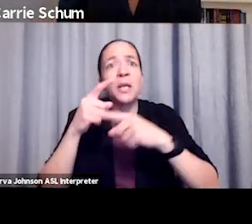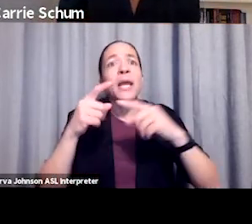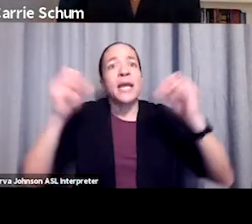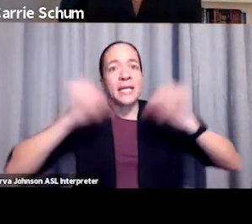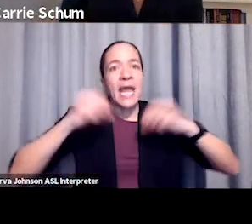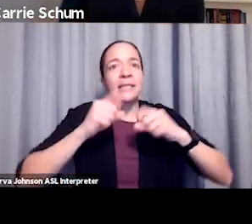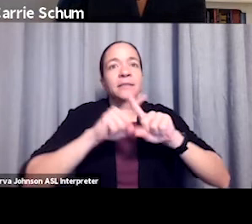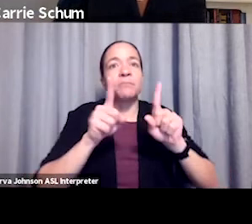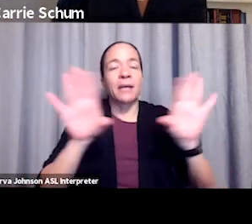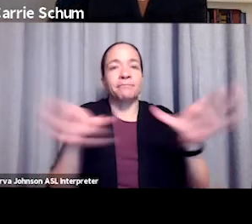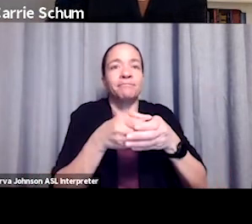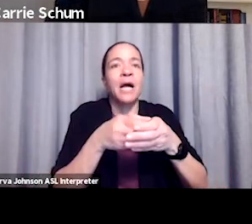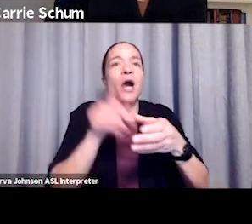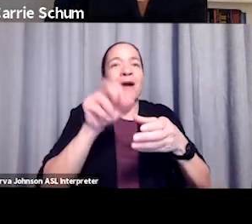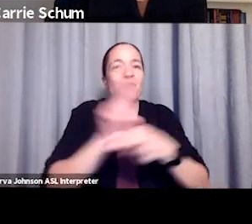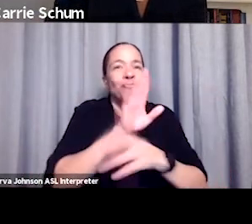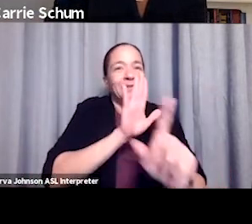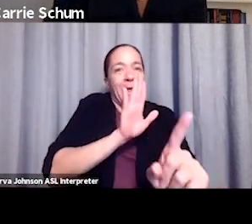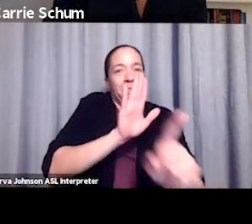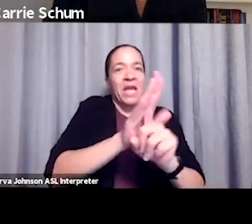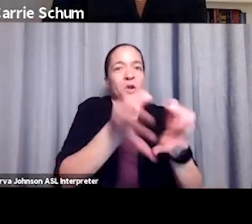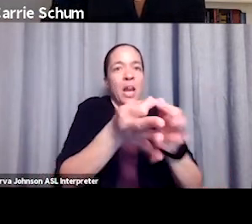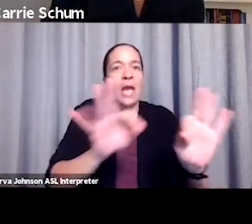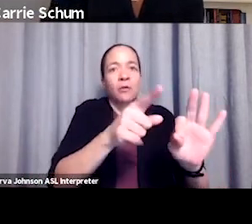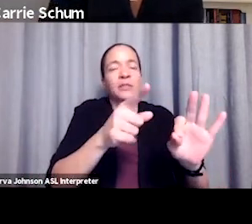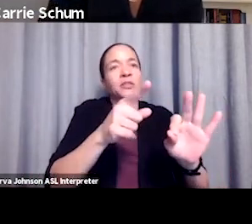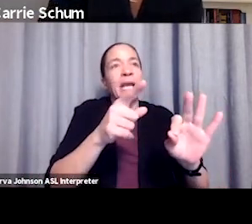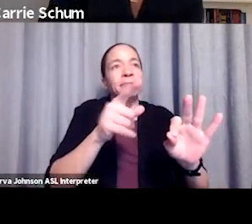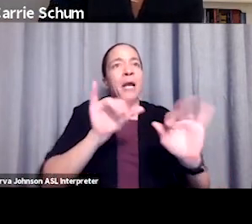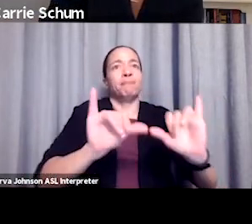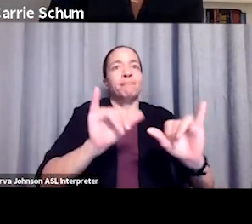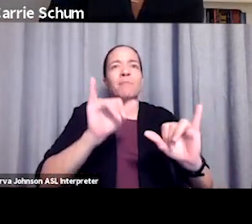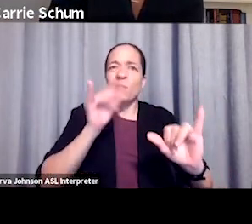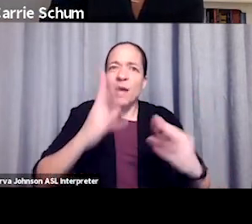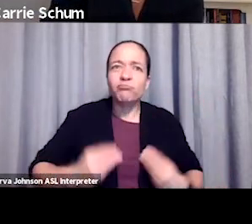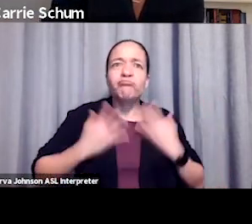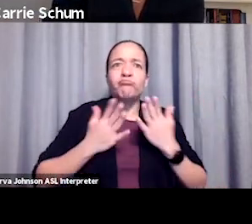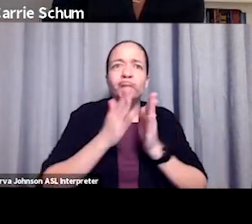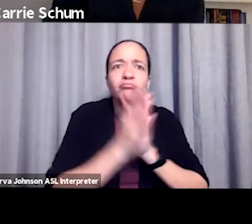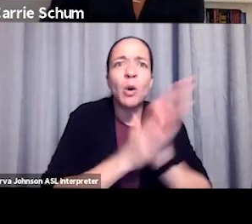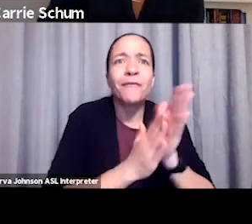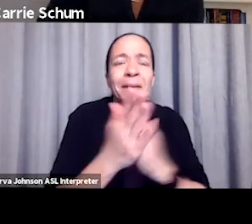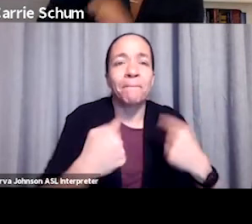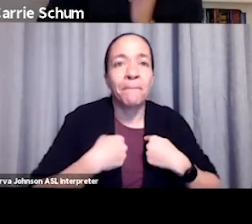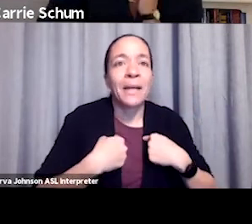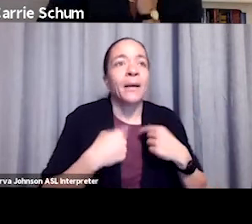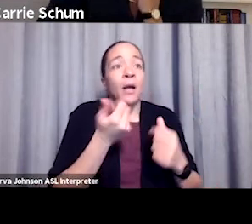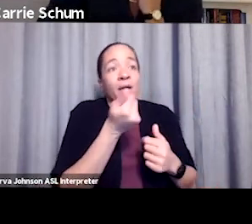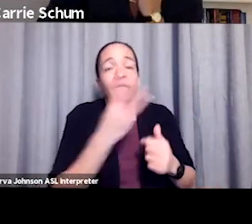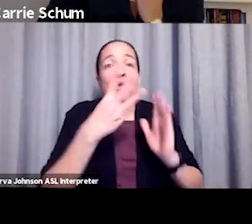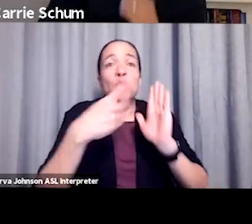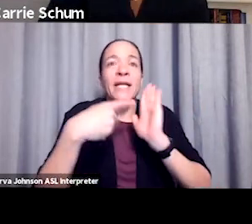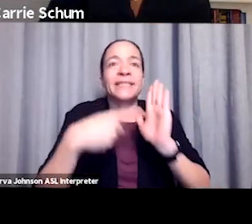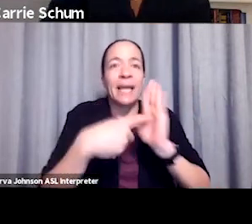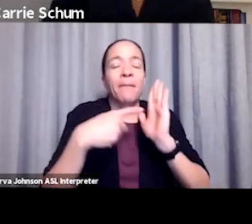to speak to them in the language that they will find most motivating. So here are a couple examples of what these segments look like. If you can go to the next